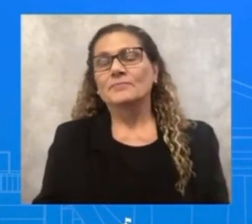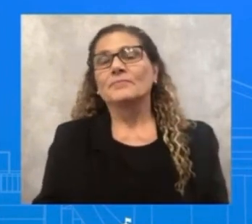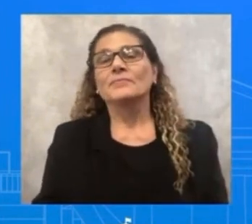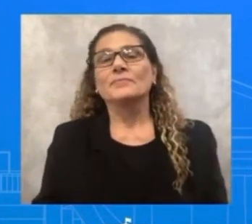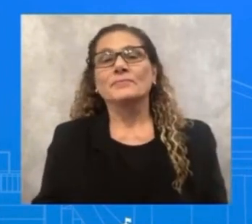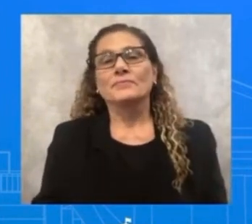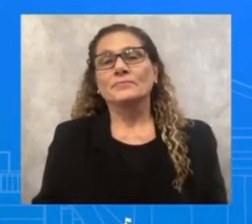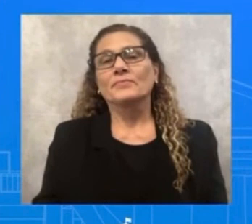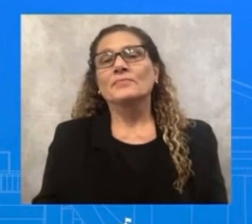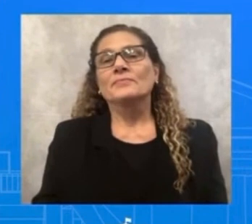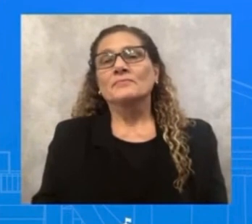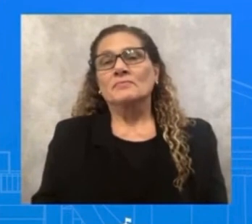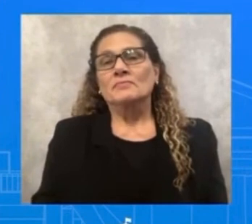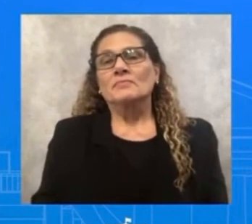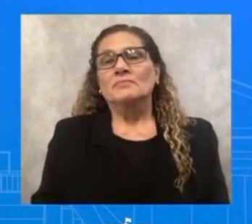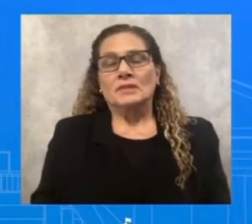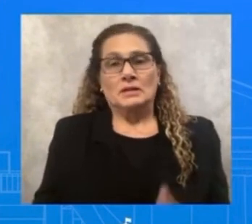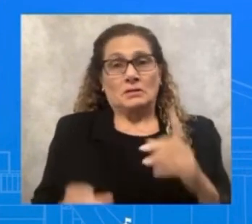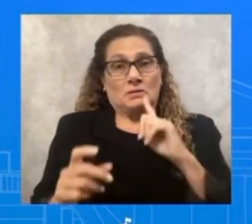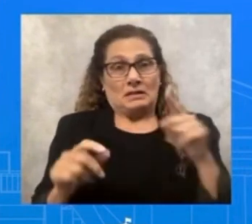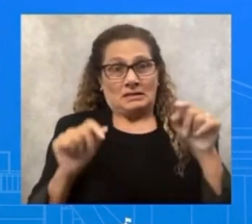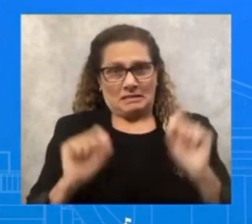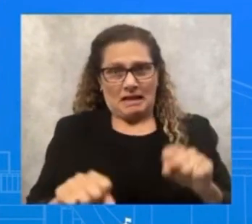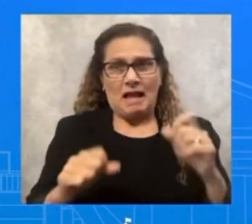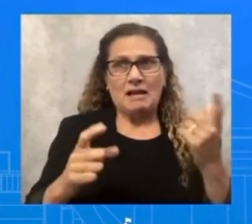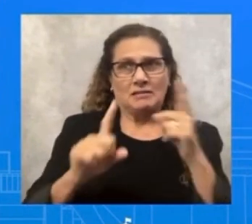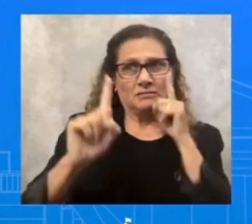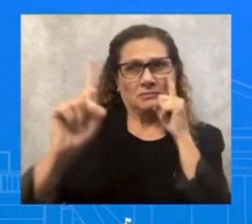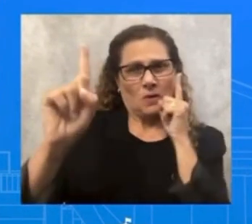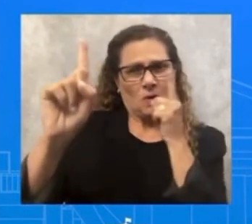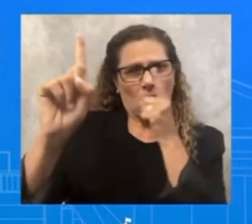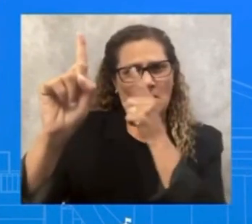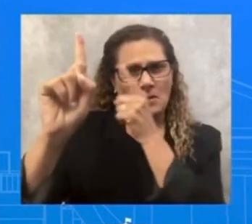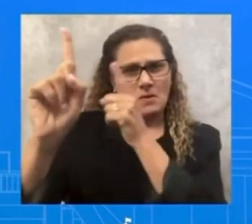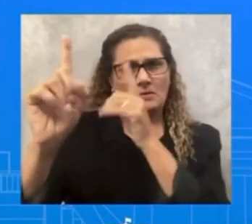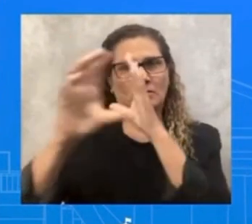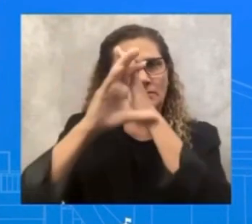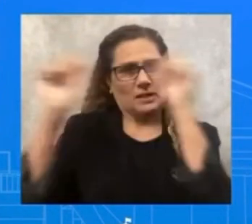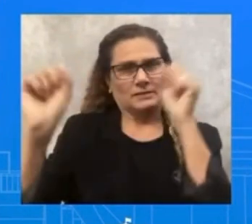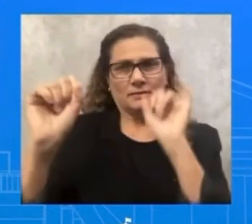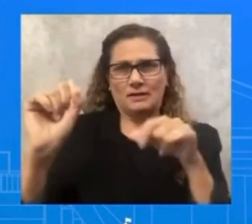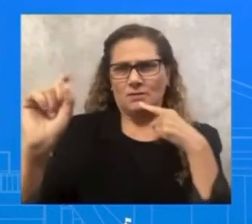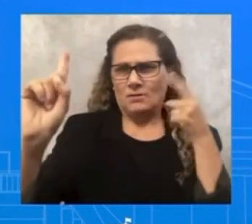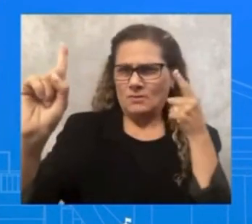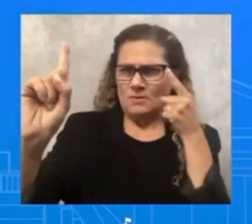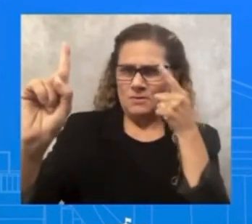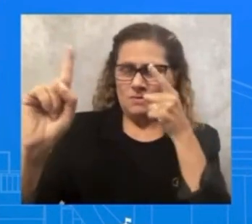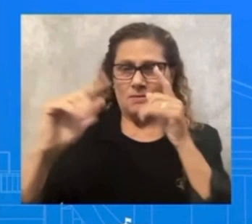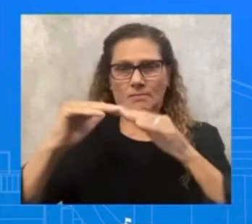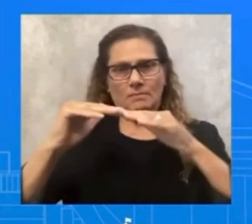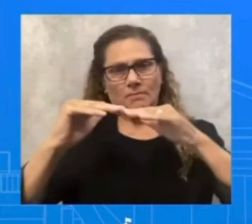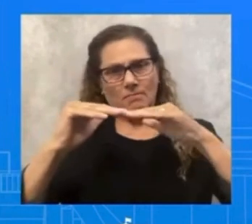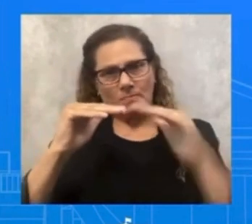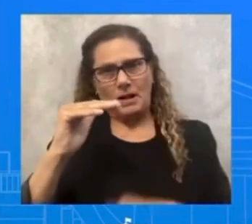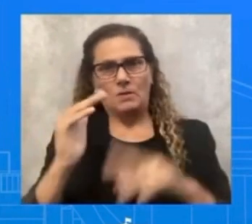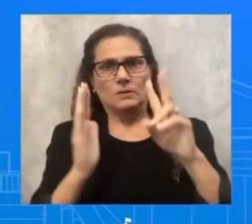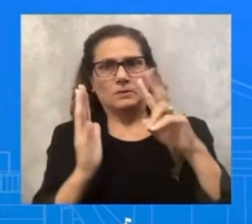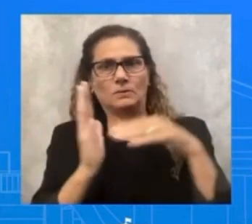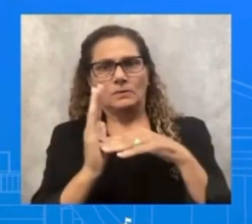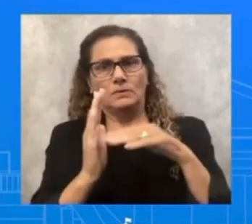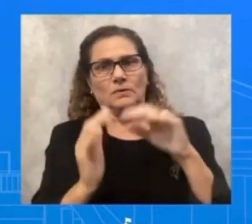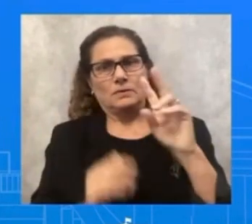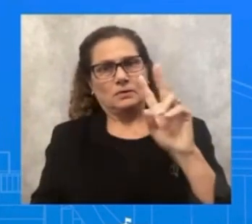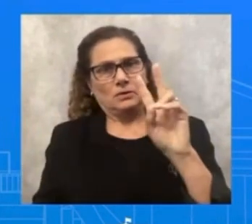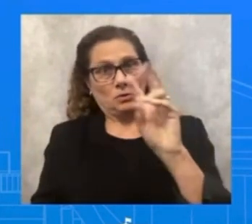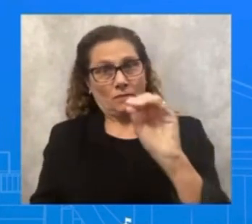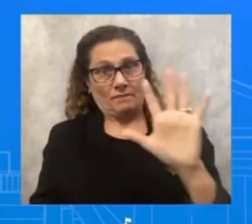administration's goal of reducing emissions by 50 to 52% below 2005 levels by 2030. The